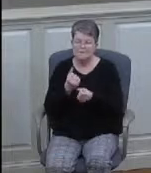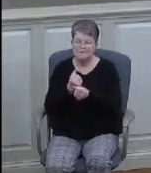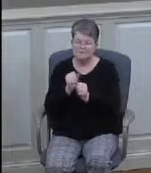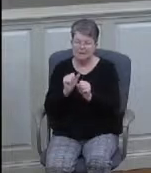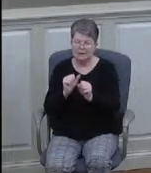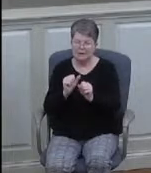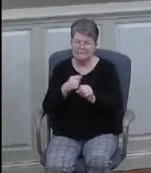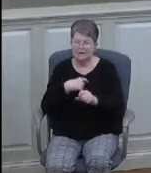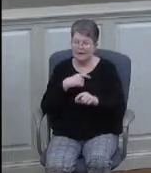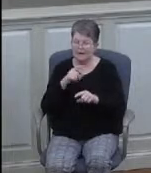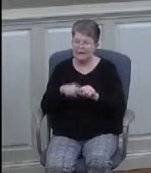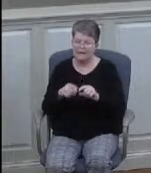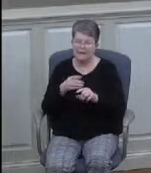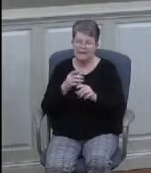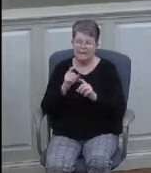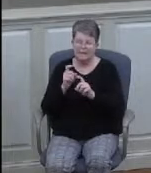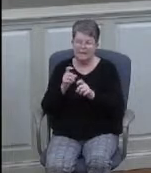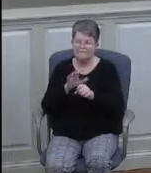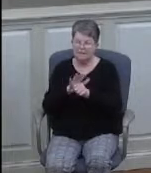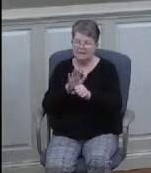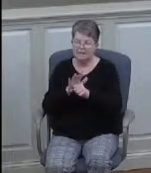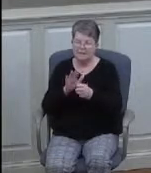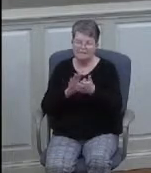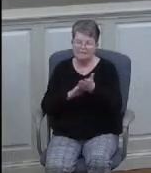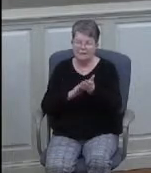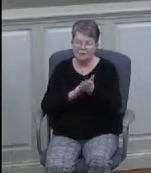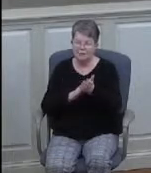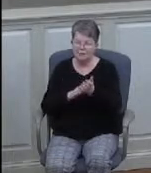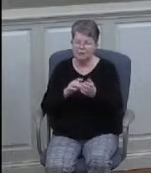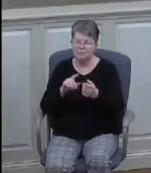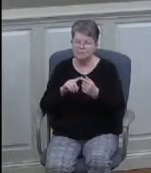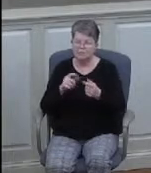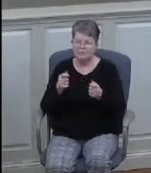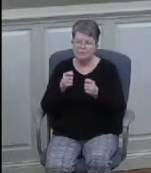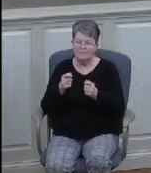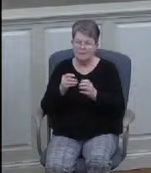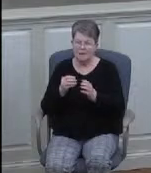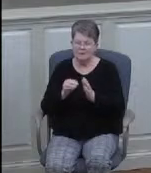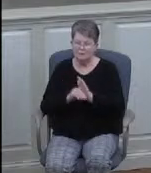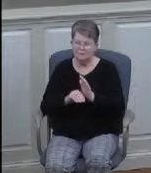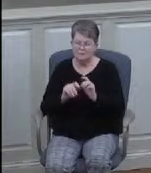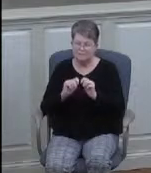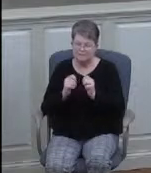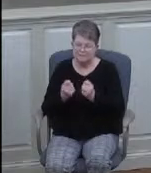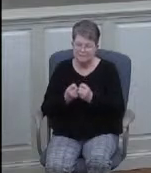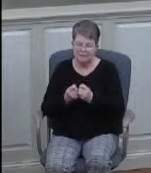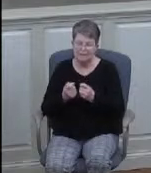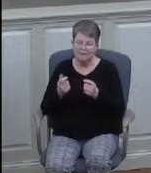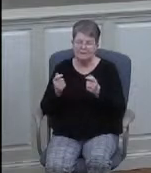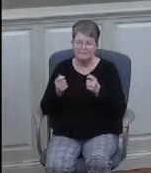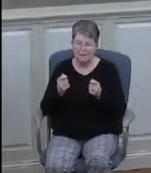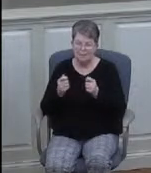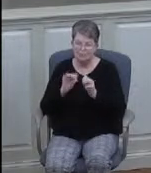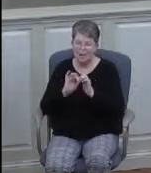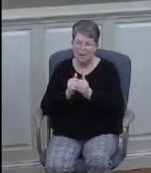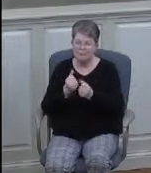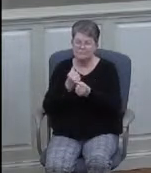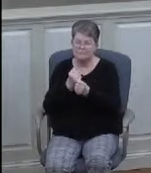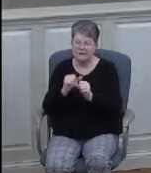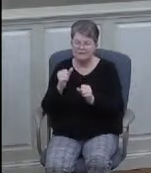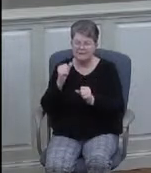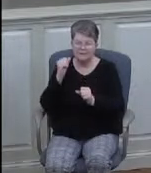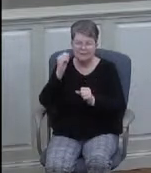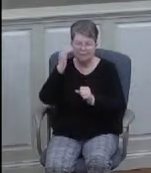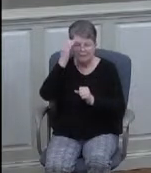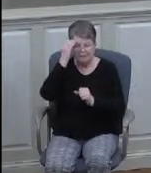I can't give kudos enough to our management team. I've worked with all of our managers, how safety conscious they are. We